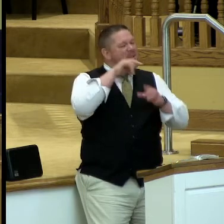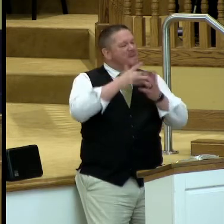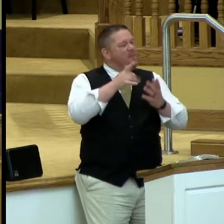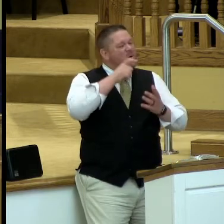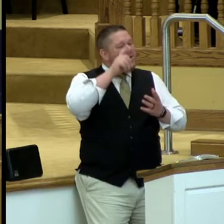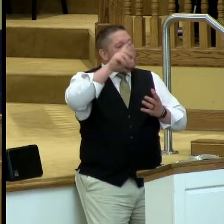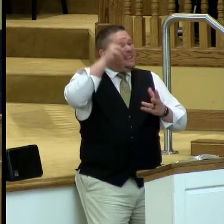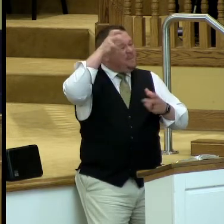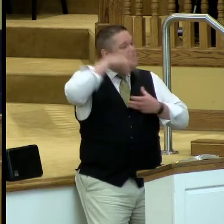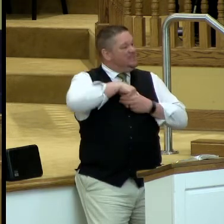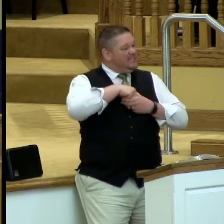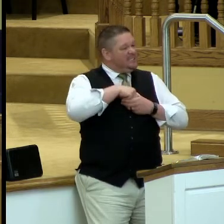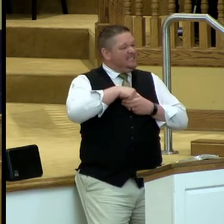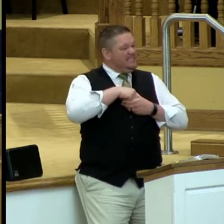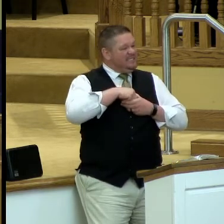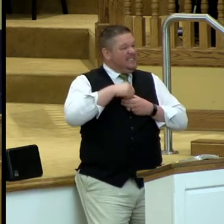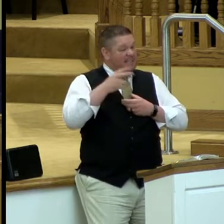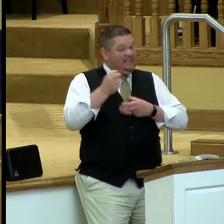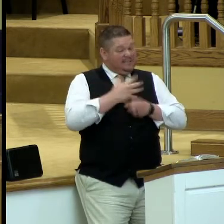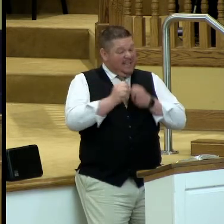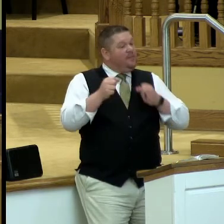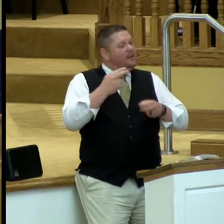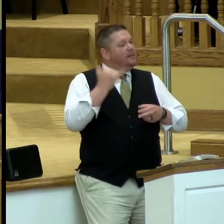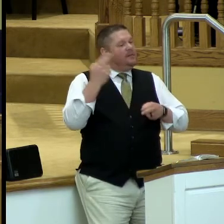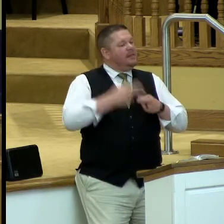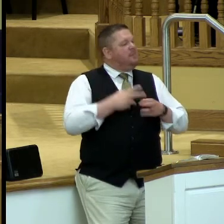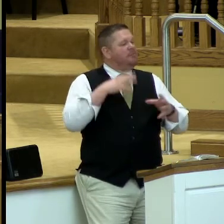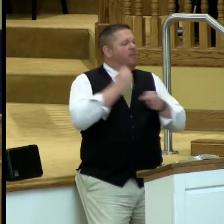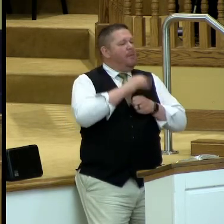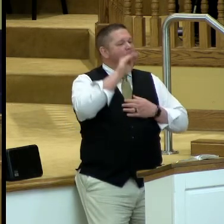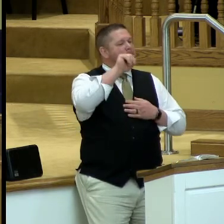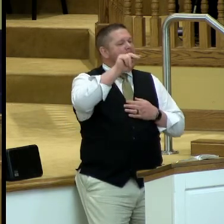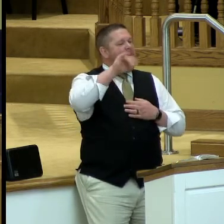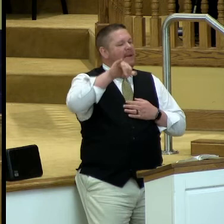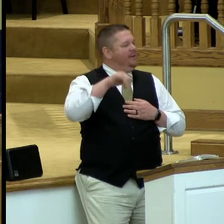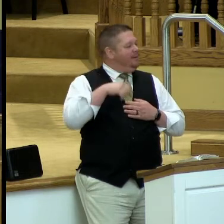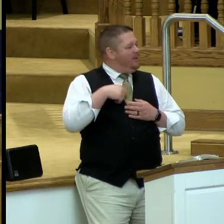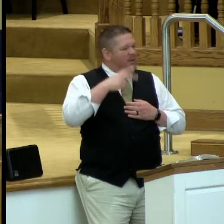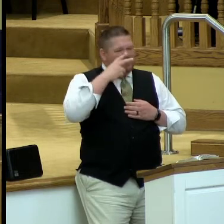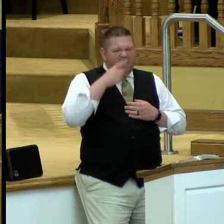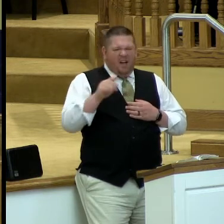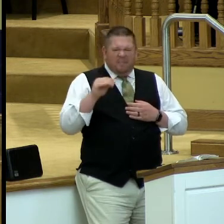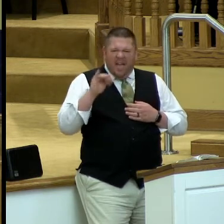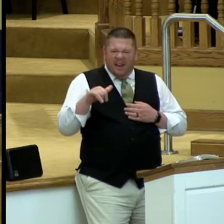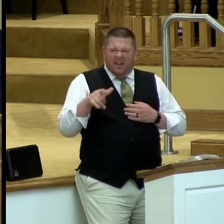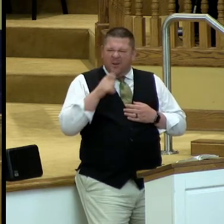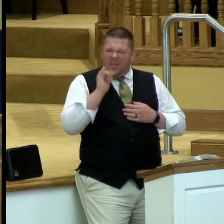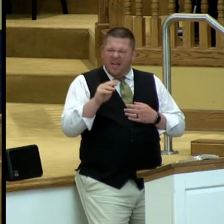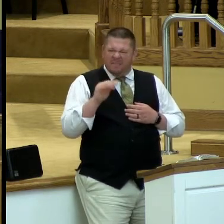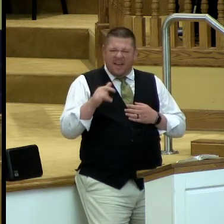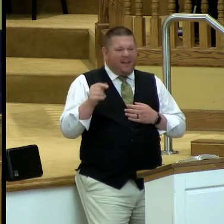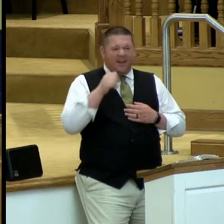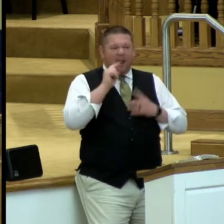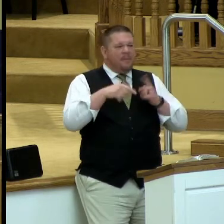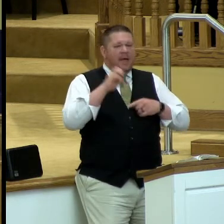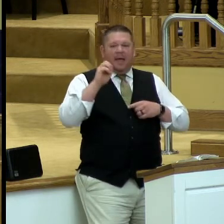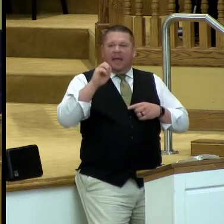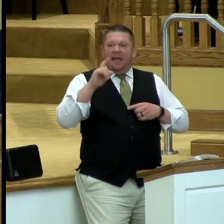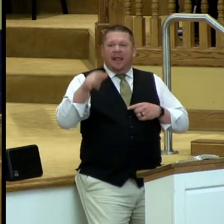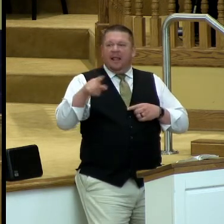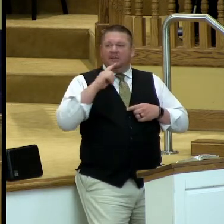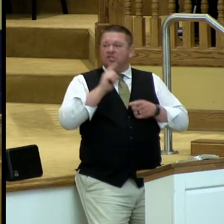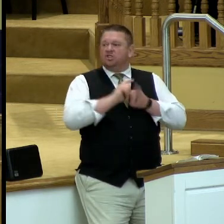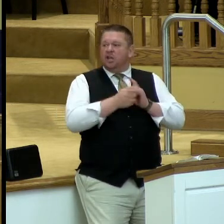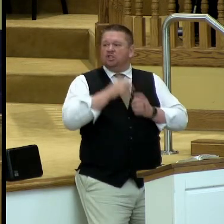Amen. I like it, right? People are like, oh, well, we see a little bit of a change in your life. Oh, no, no, no. This is not about Eli. There